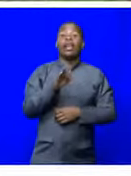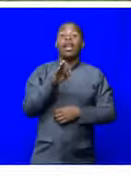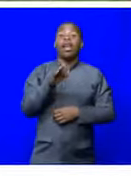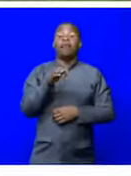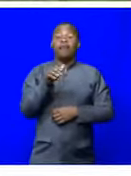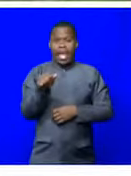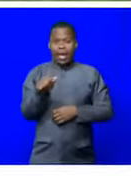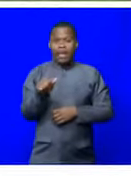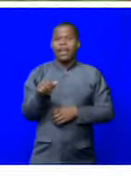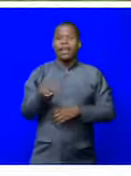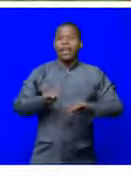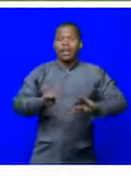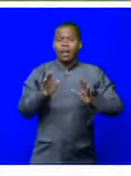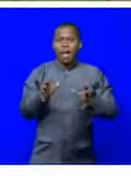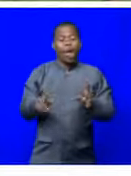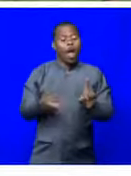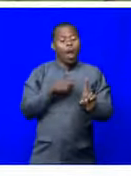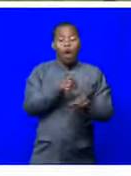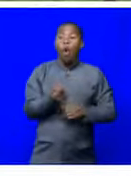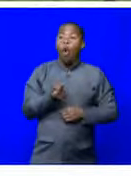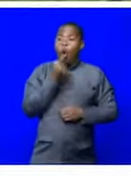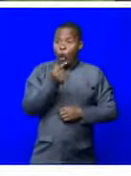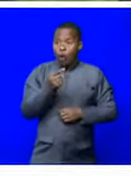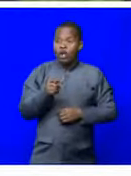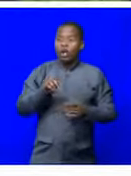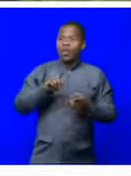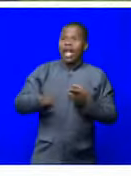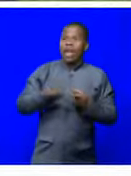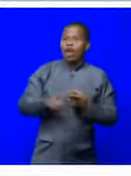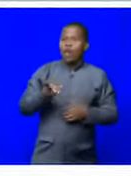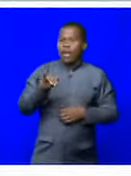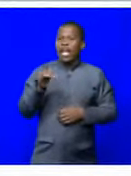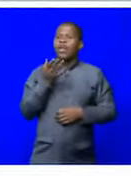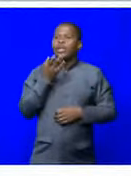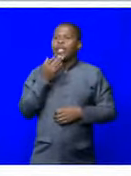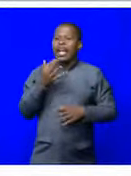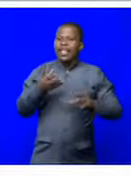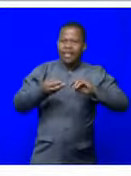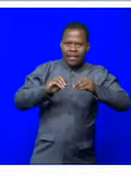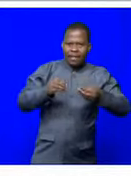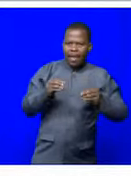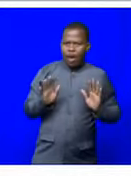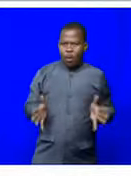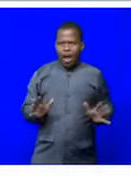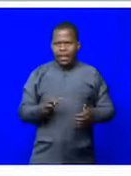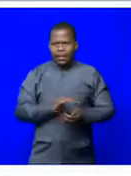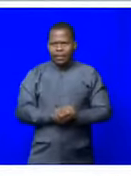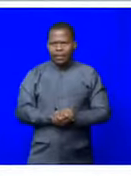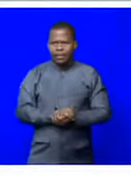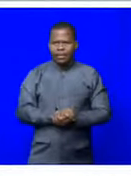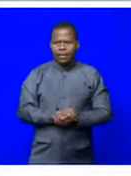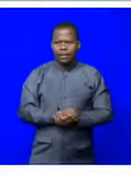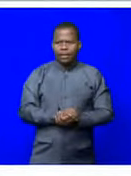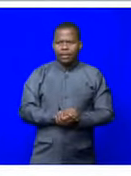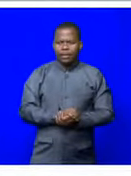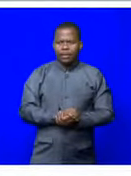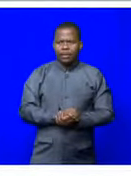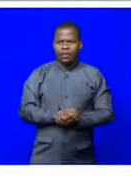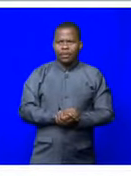TT uthi emaphutha labawenza emlendweni wokuqala sebawalungisile. What is the